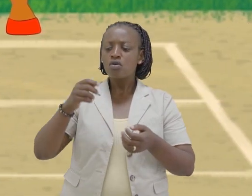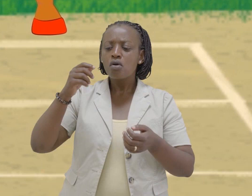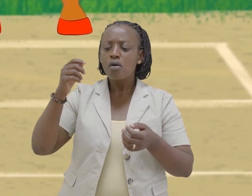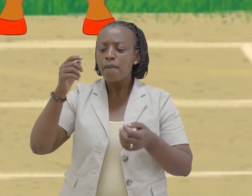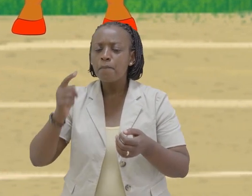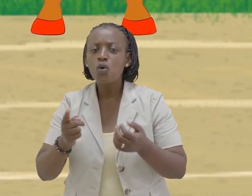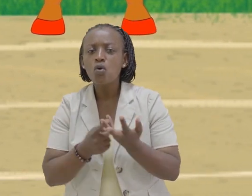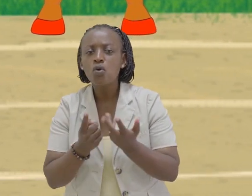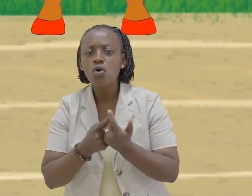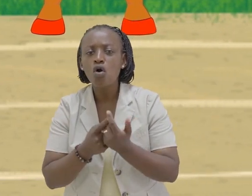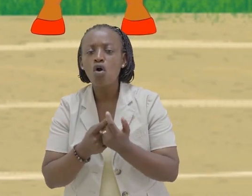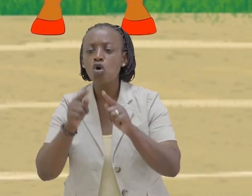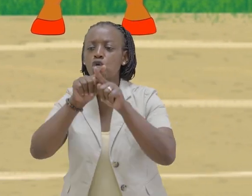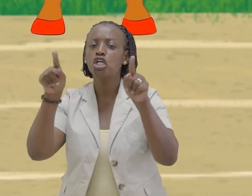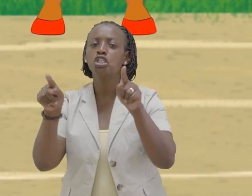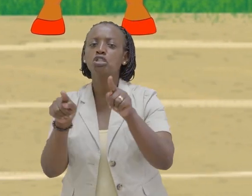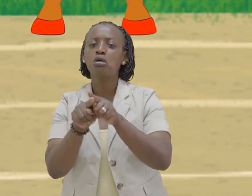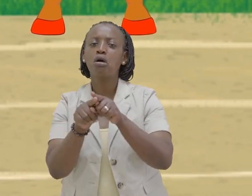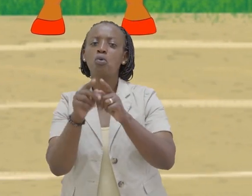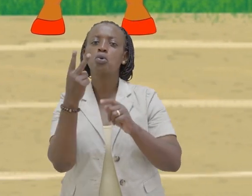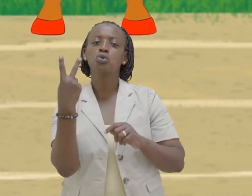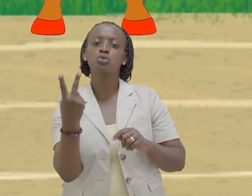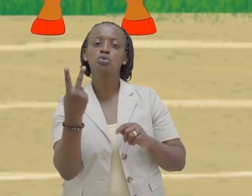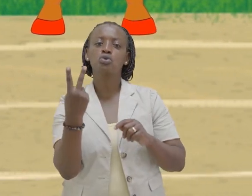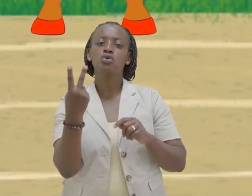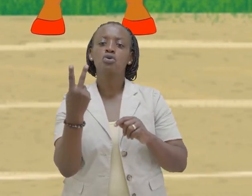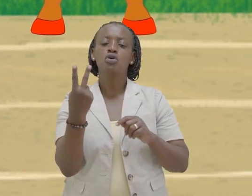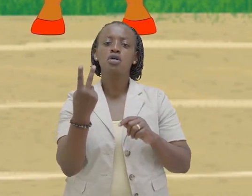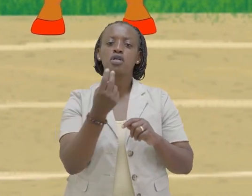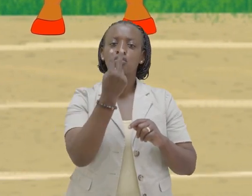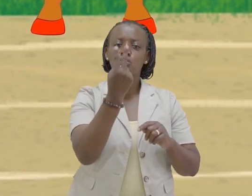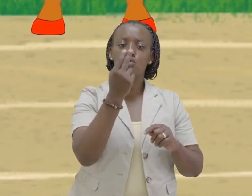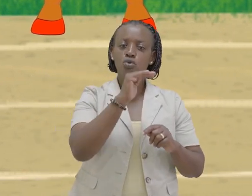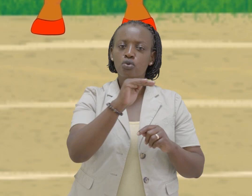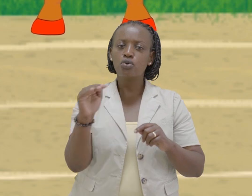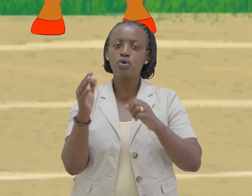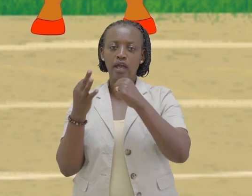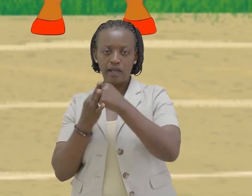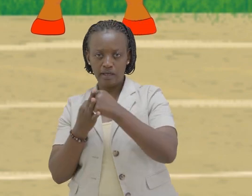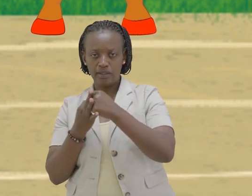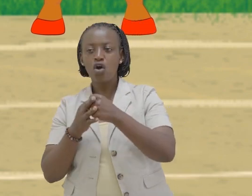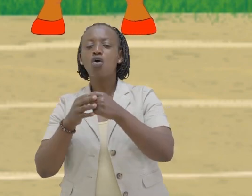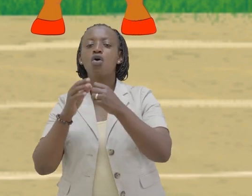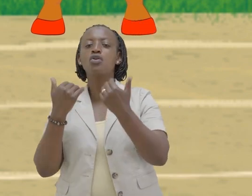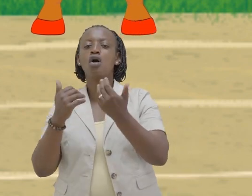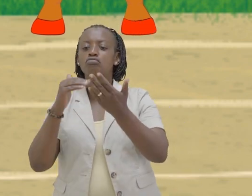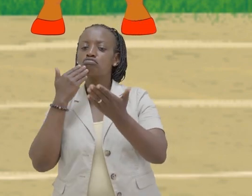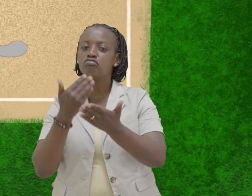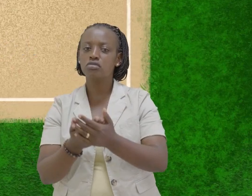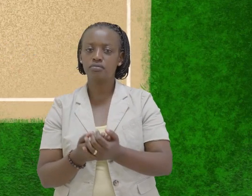How far are you? I am in rectangle 2. Which level? 2 A's.